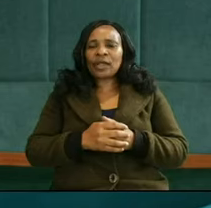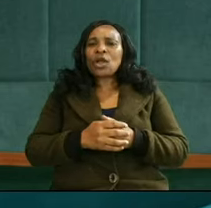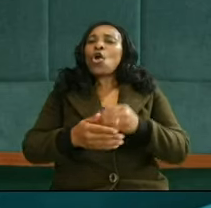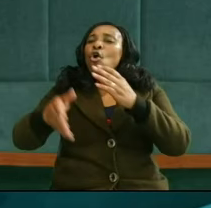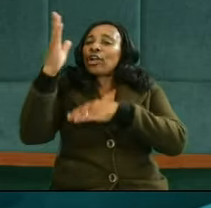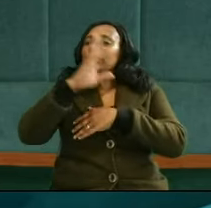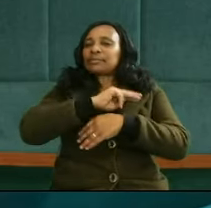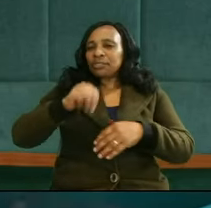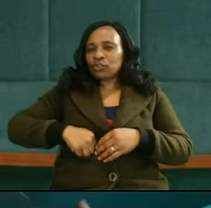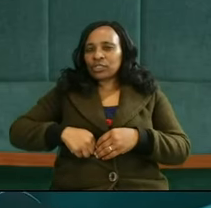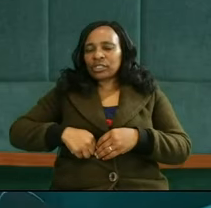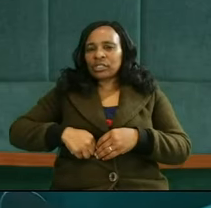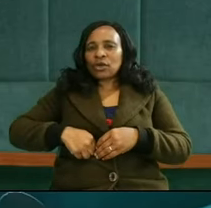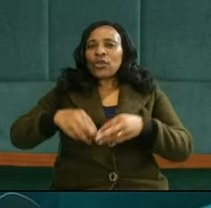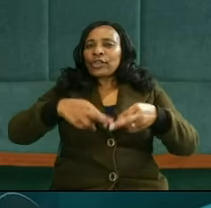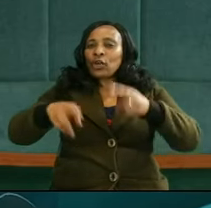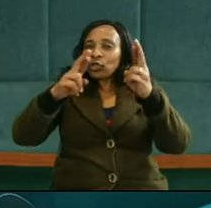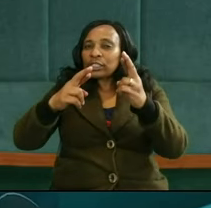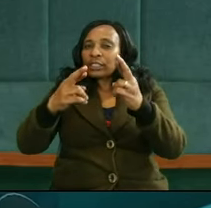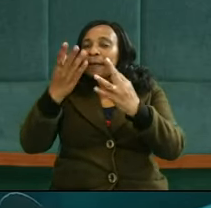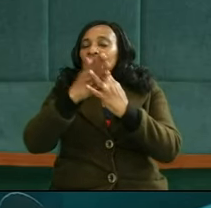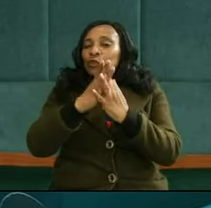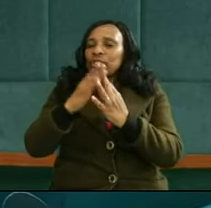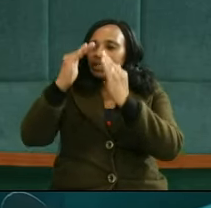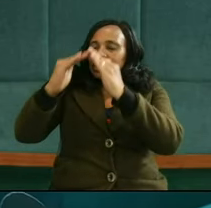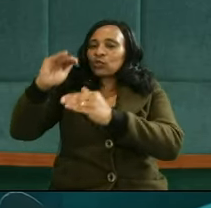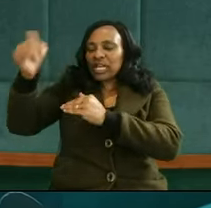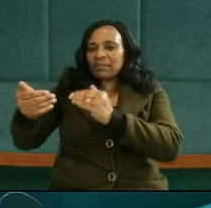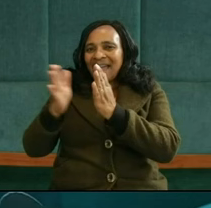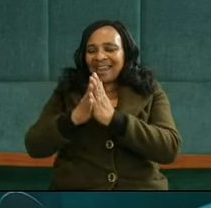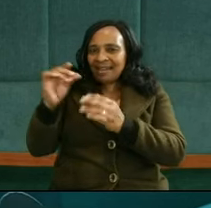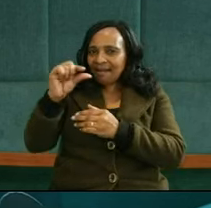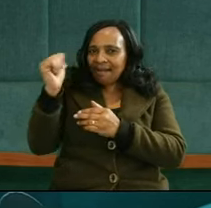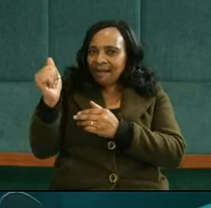mission on the road between Jerusalem and Gaza.